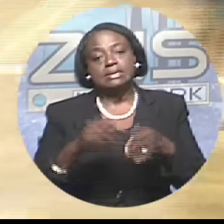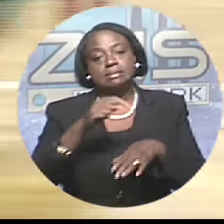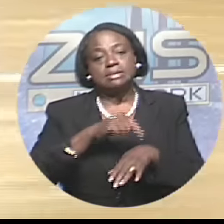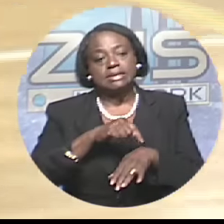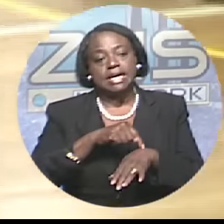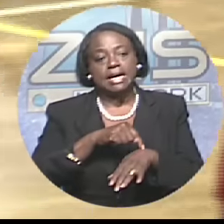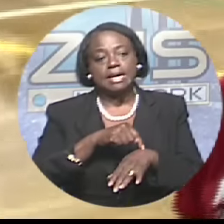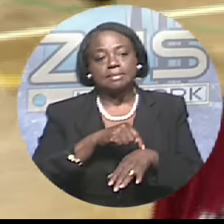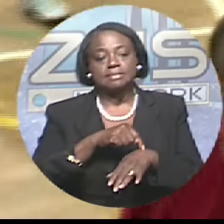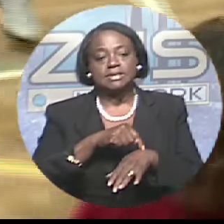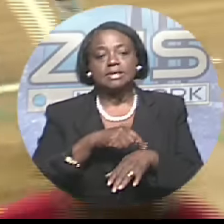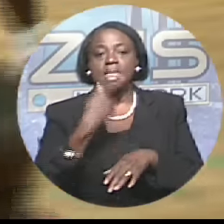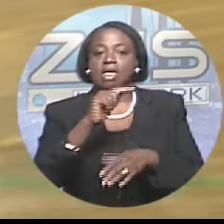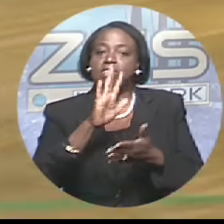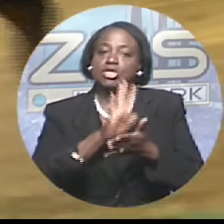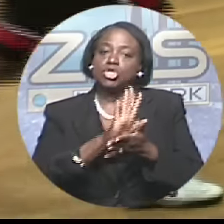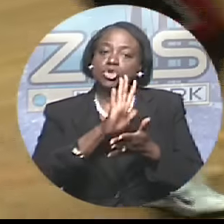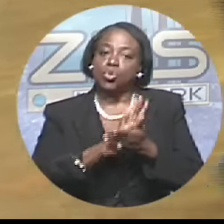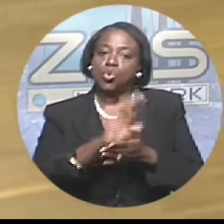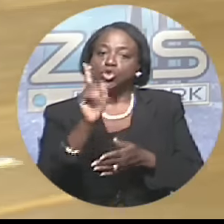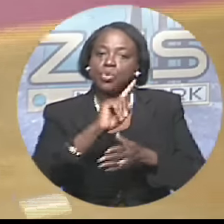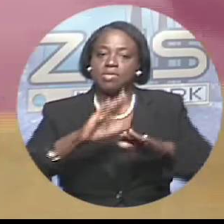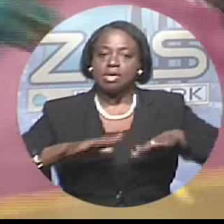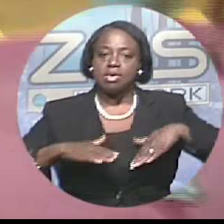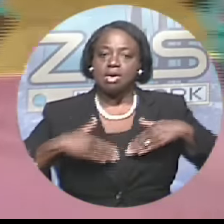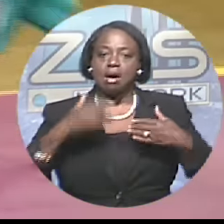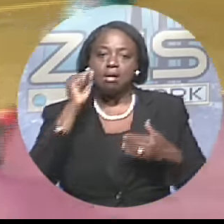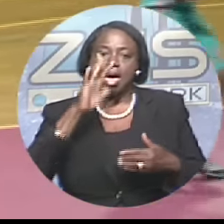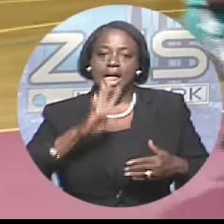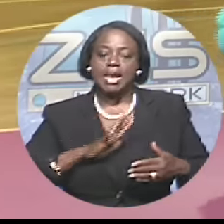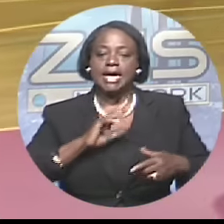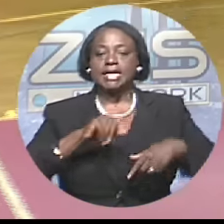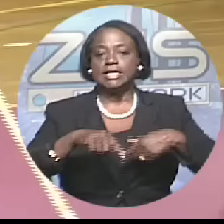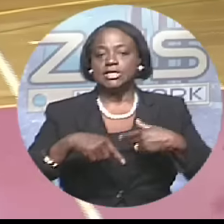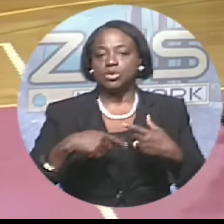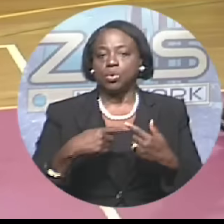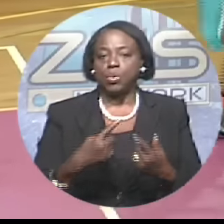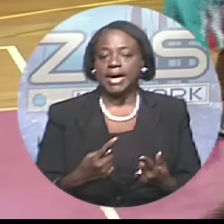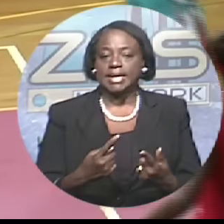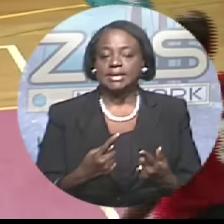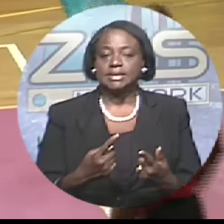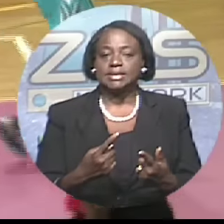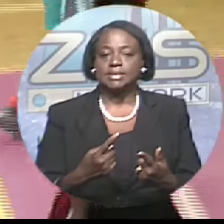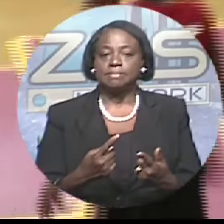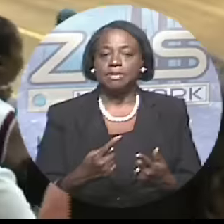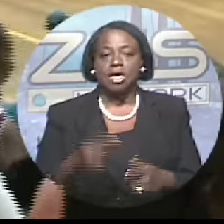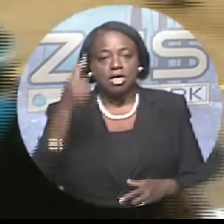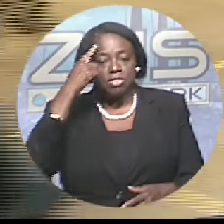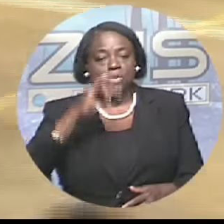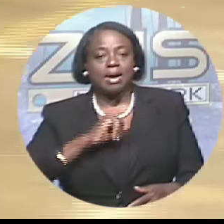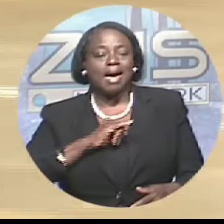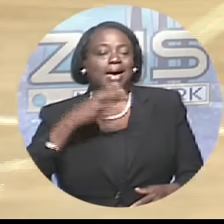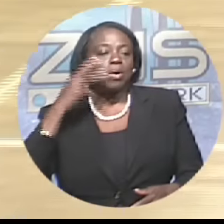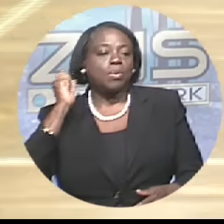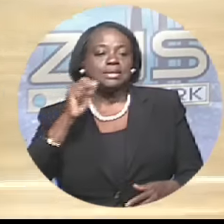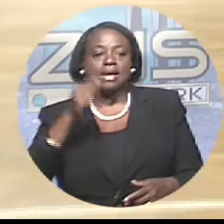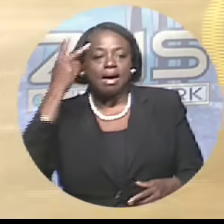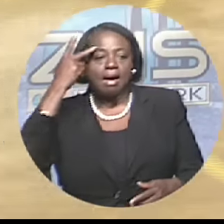At some time, the schools where these young ladies went thought I was their parents. I used to be up there